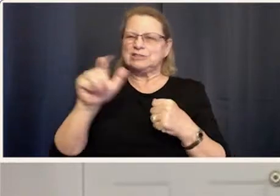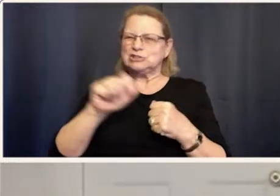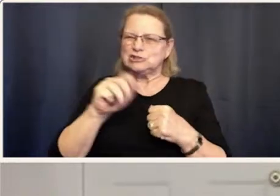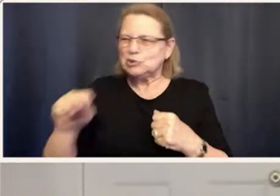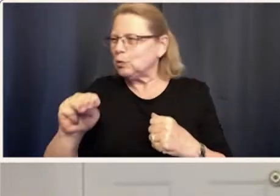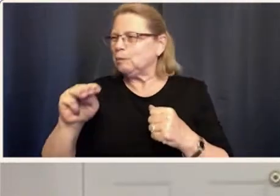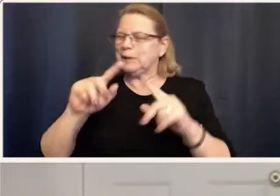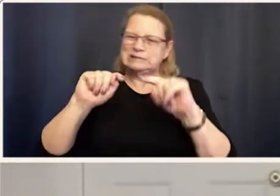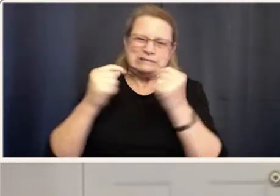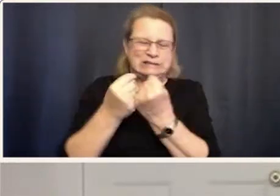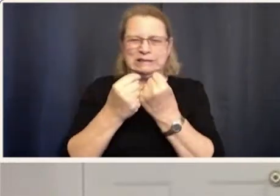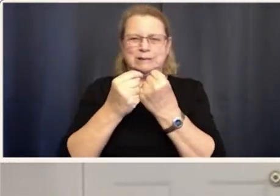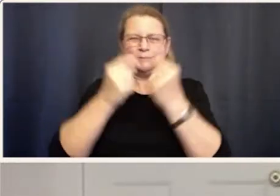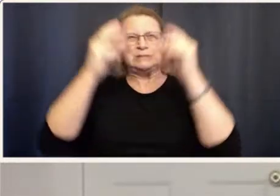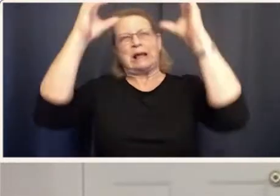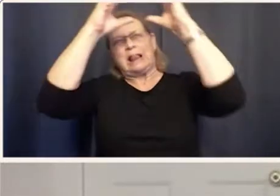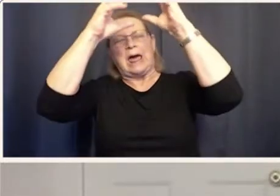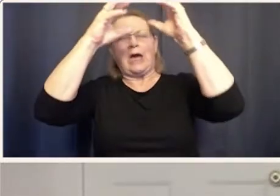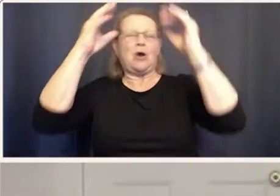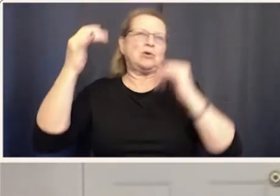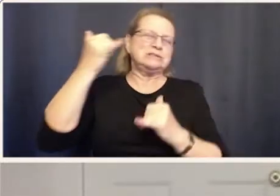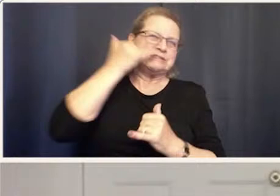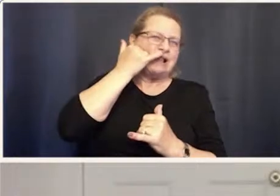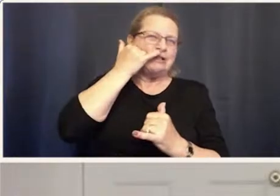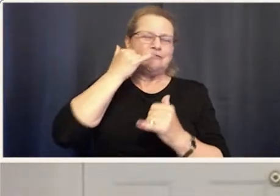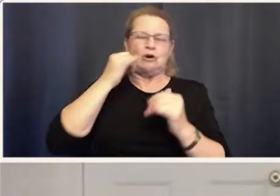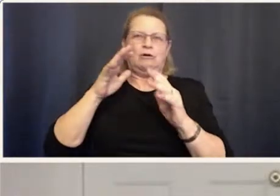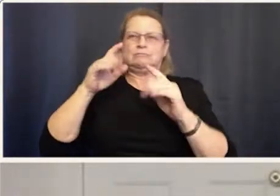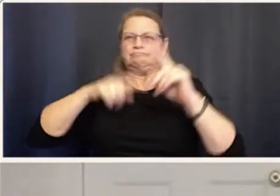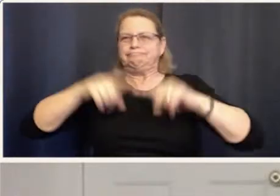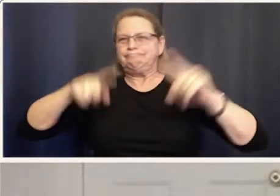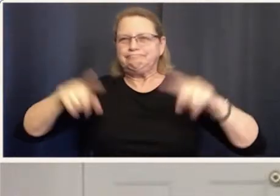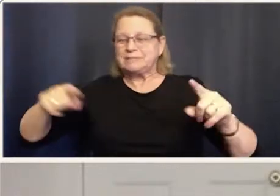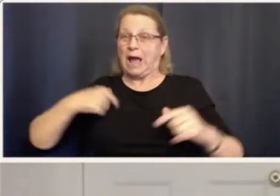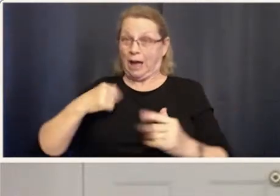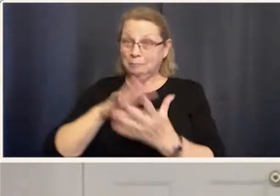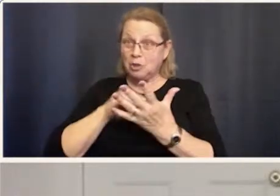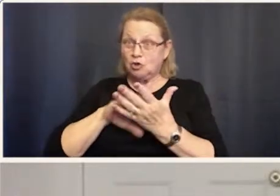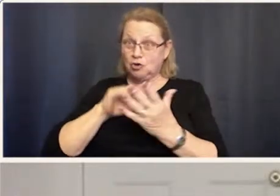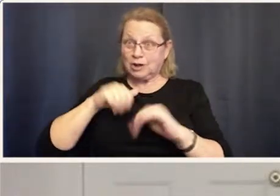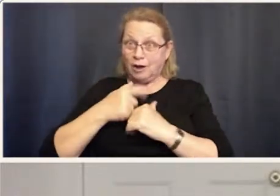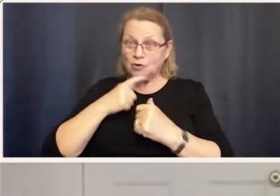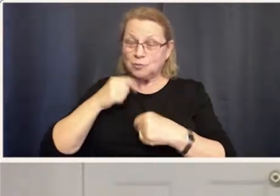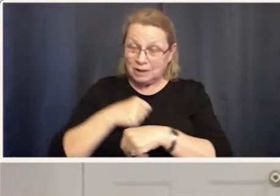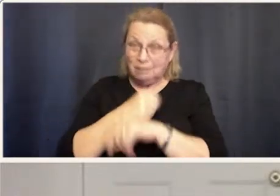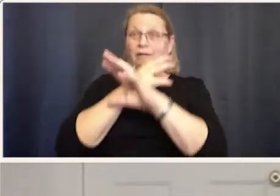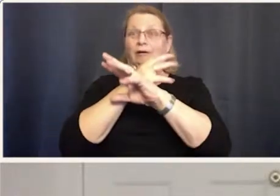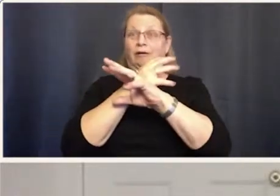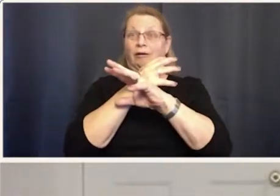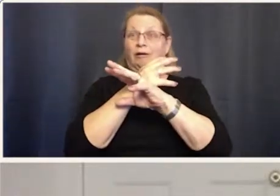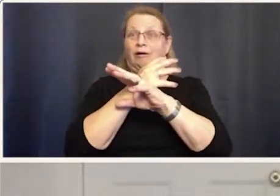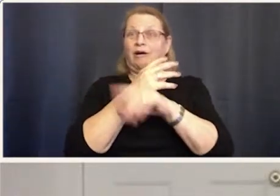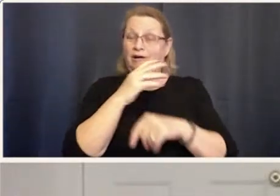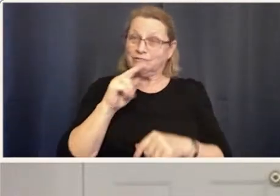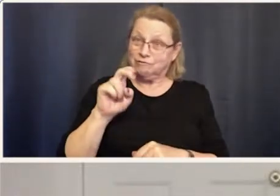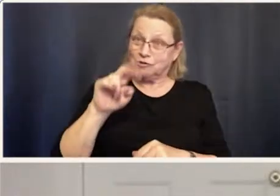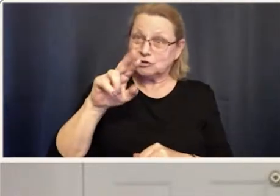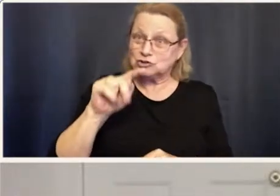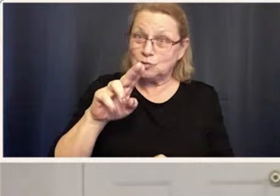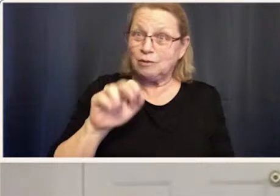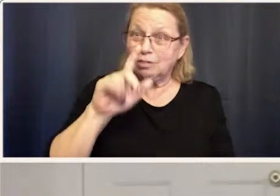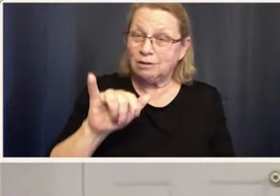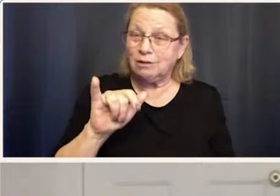access, cloud-based telephones. I am learning how to be virtually present, but yearn, like all of